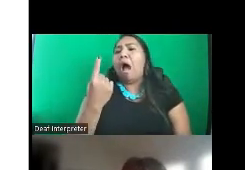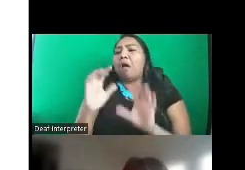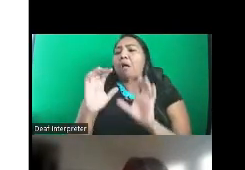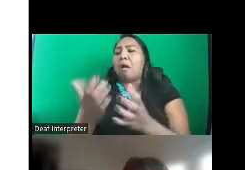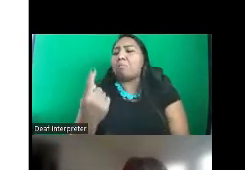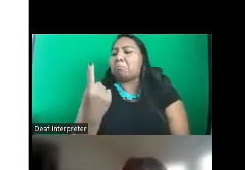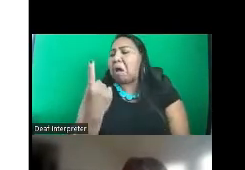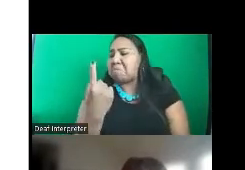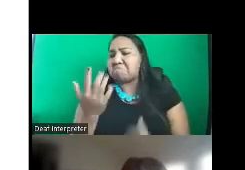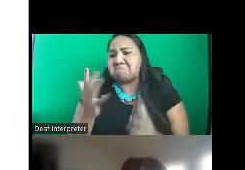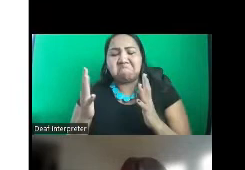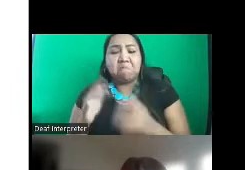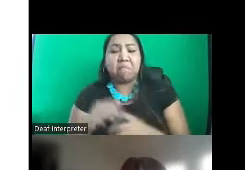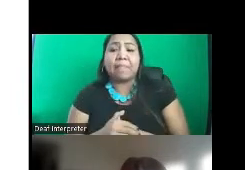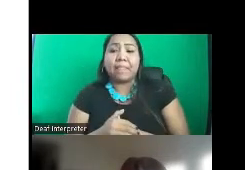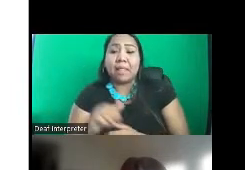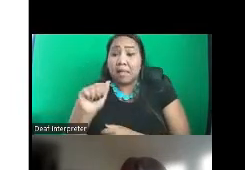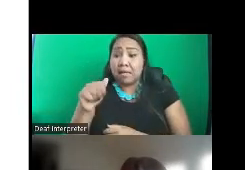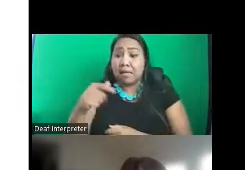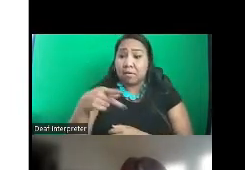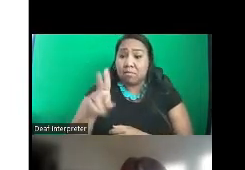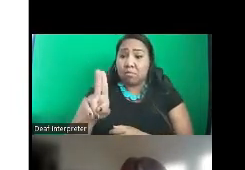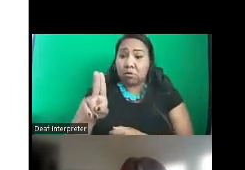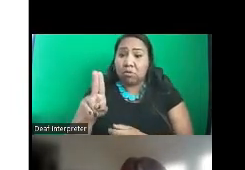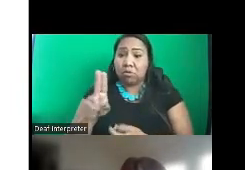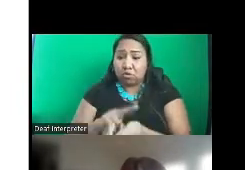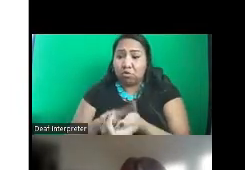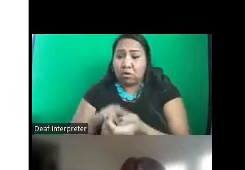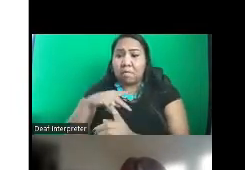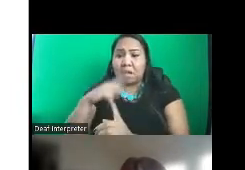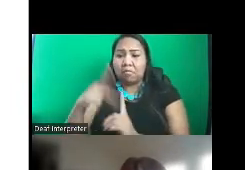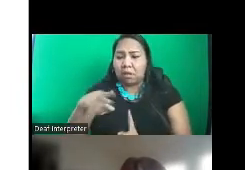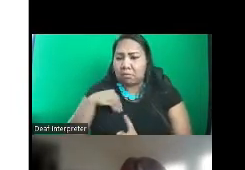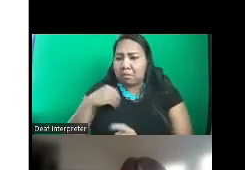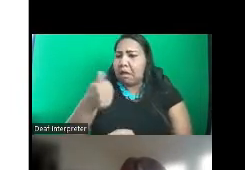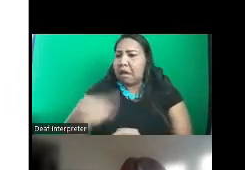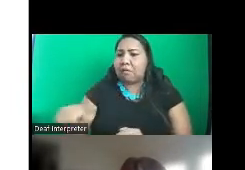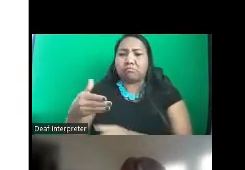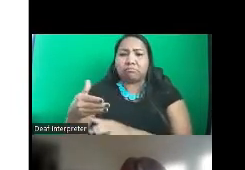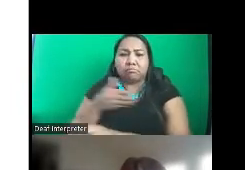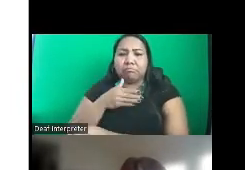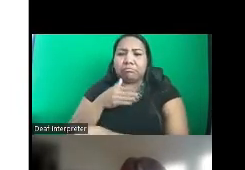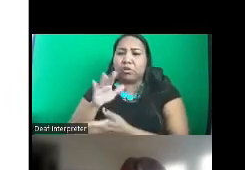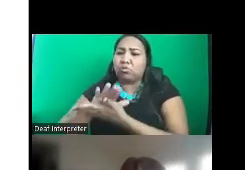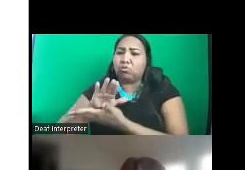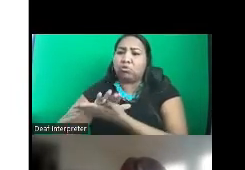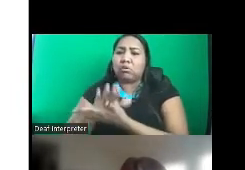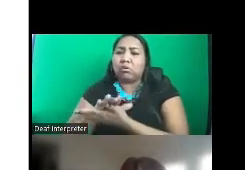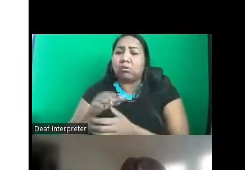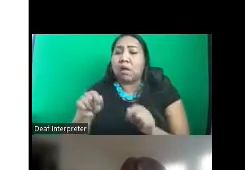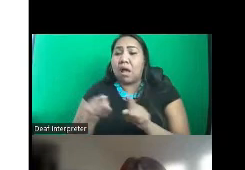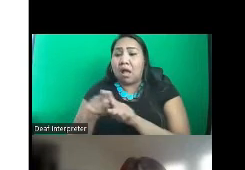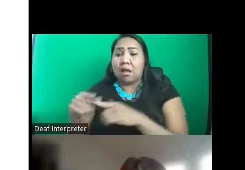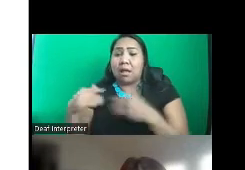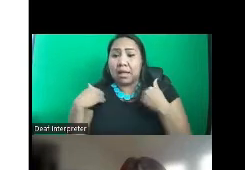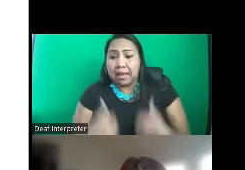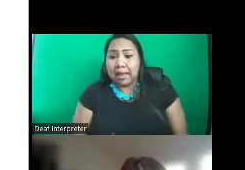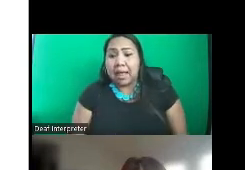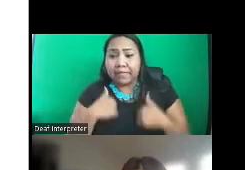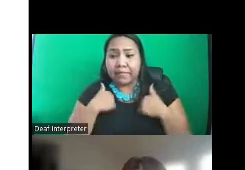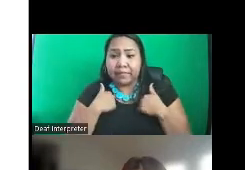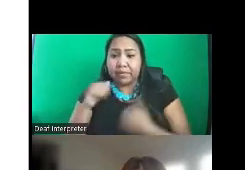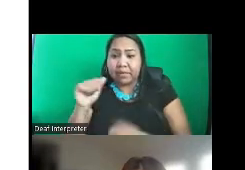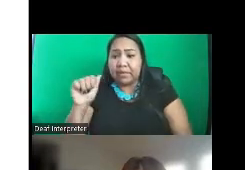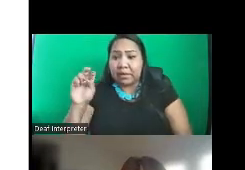any school, the anatomy and physiology, the biology, the things that you just have to take before you can start the